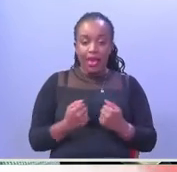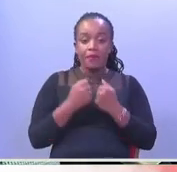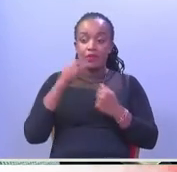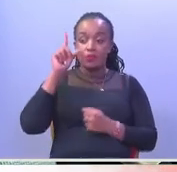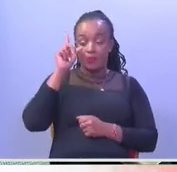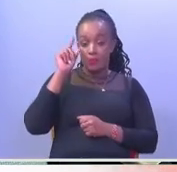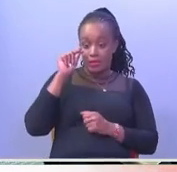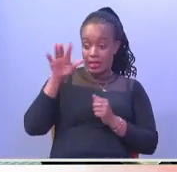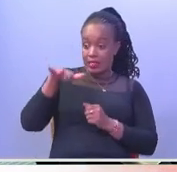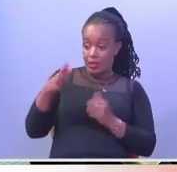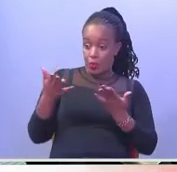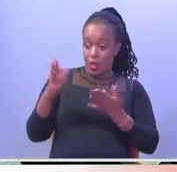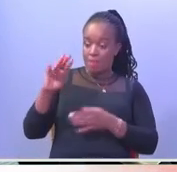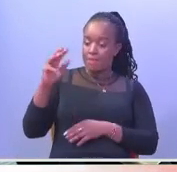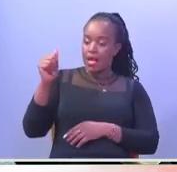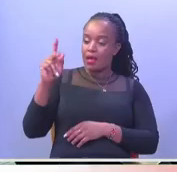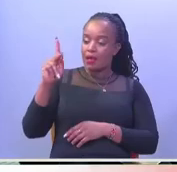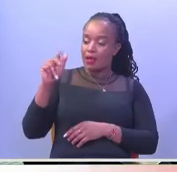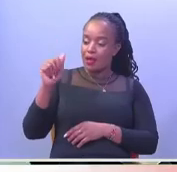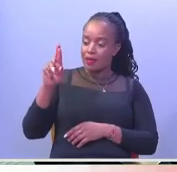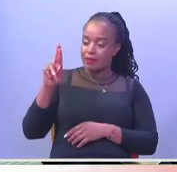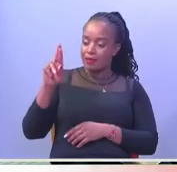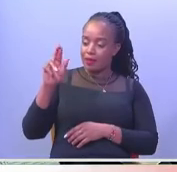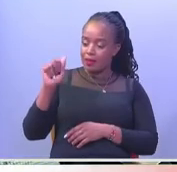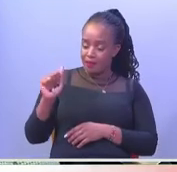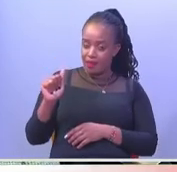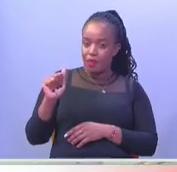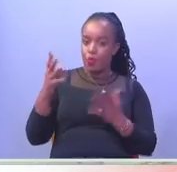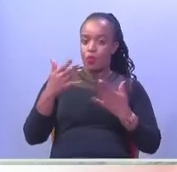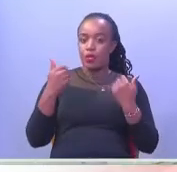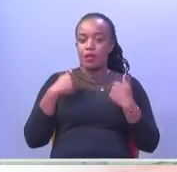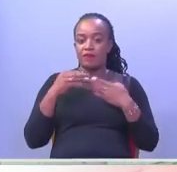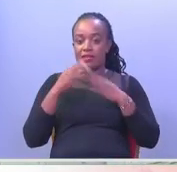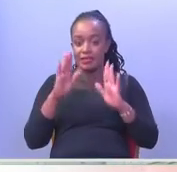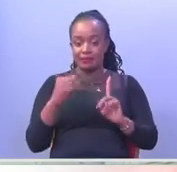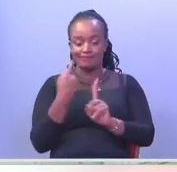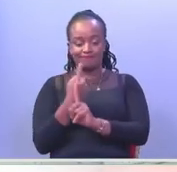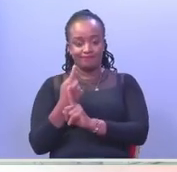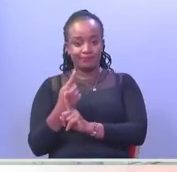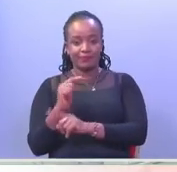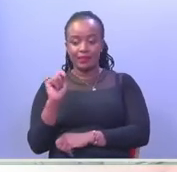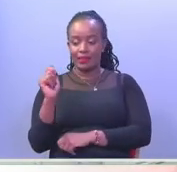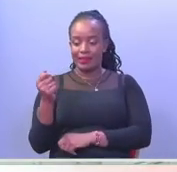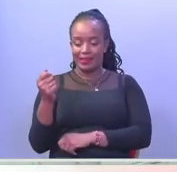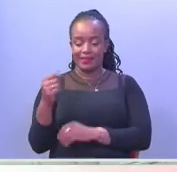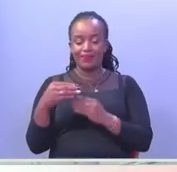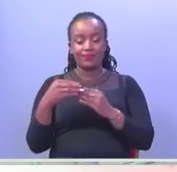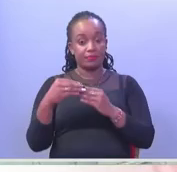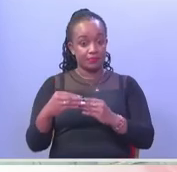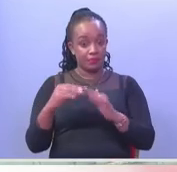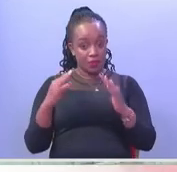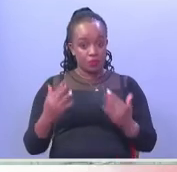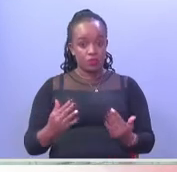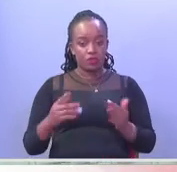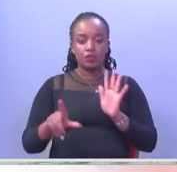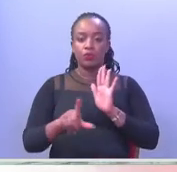in Mombasa. The offense will be addressed by various Muslim leaders. Kenya is governed by law. Kenya